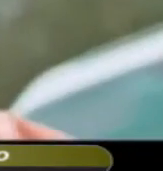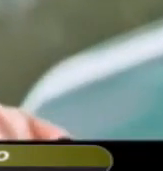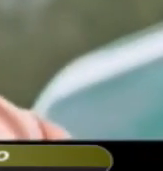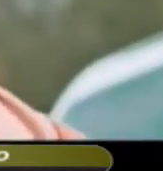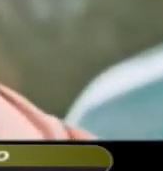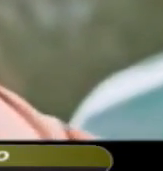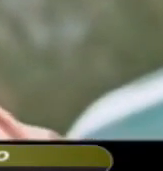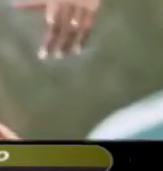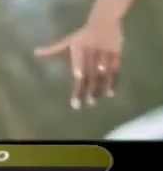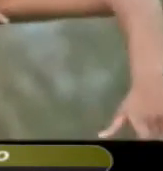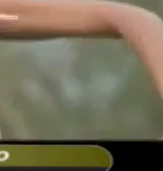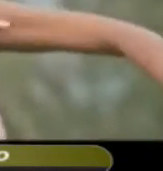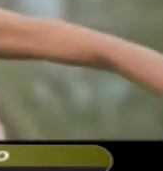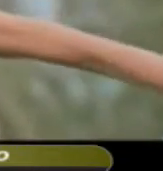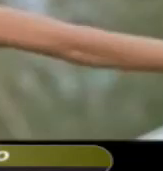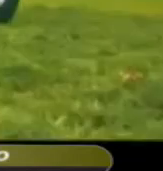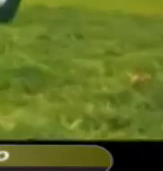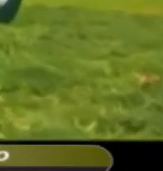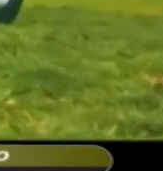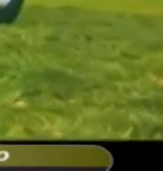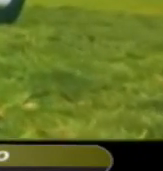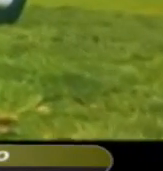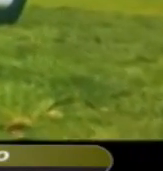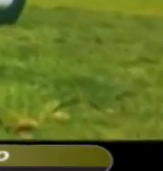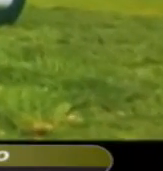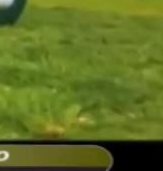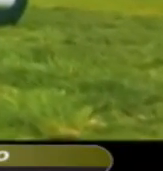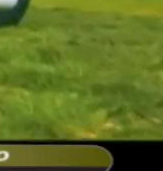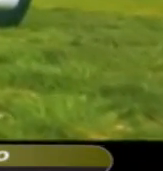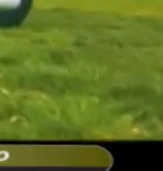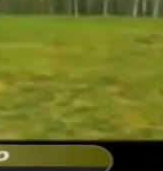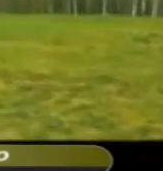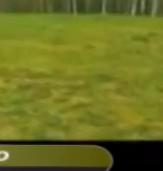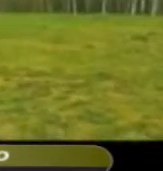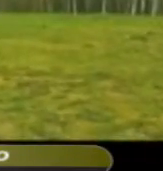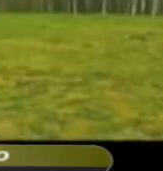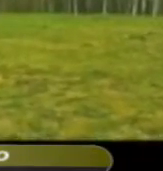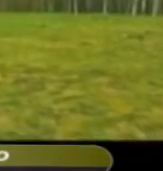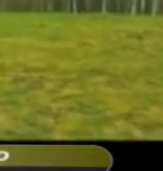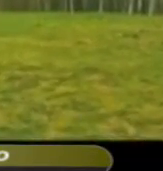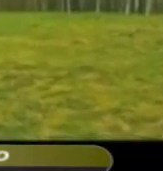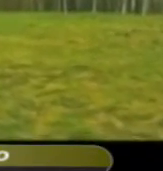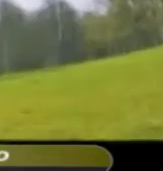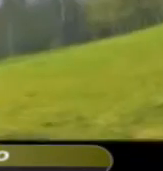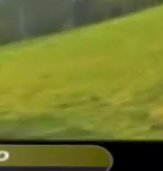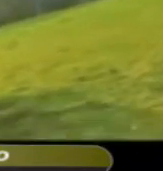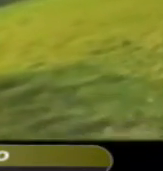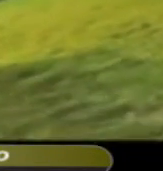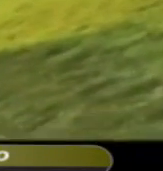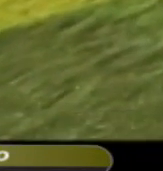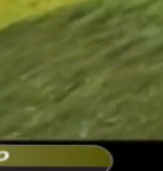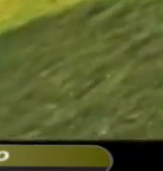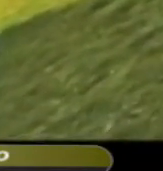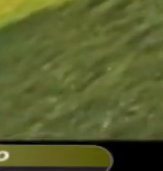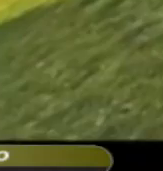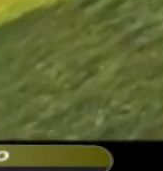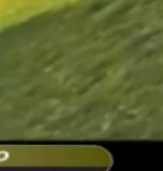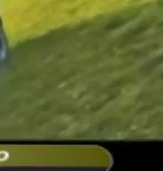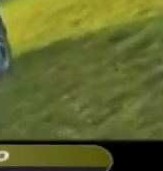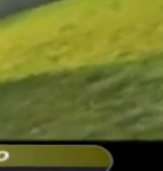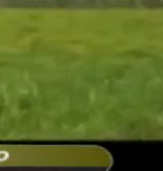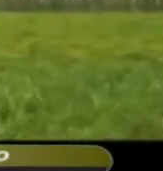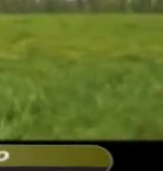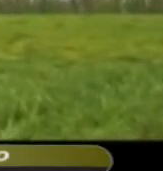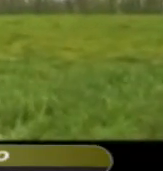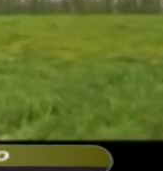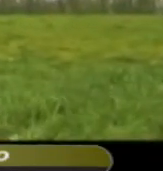I wanna look at you, baby, kidogo, Katerina. Hey, say whatever you say, she's my new